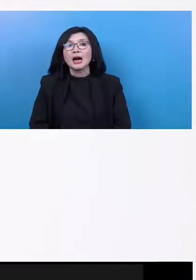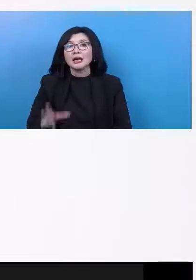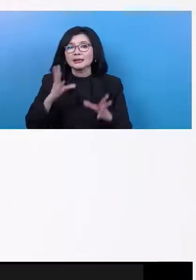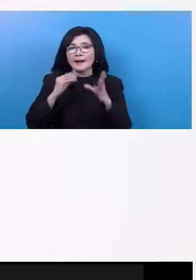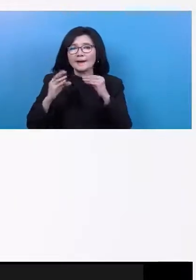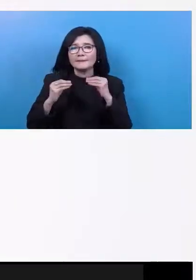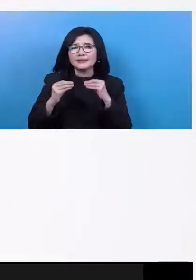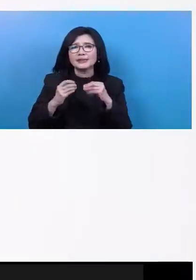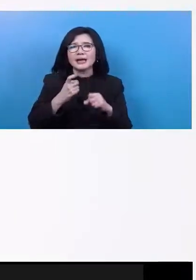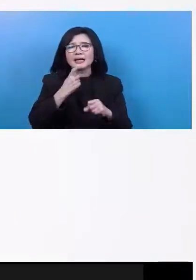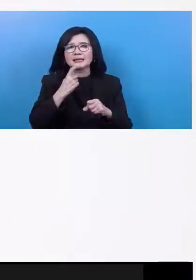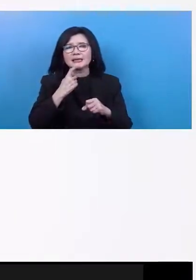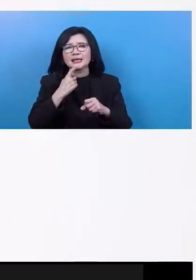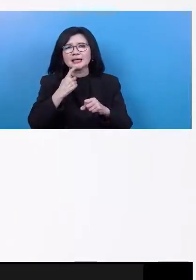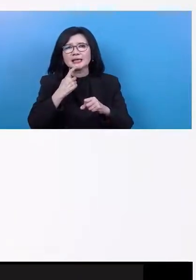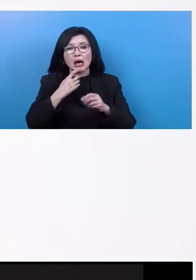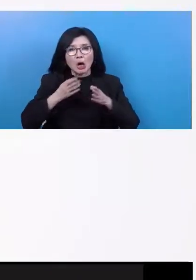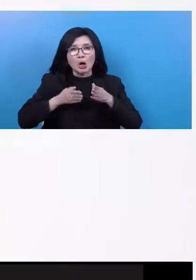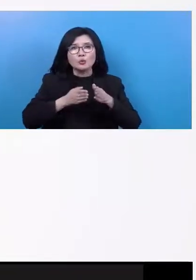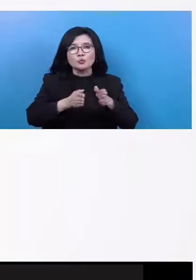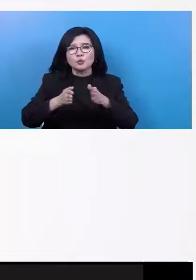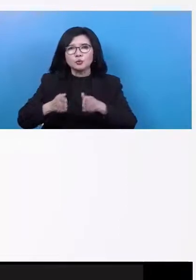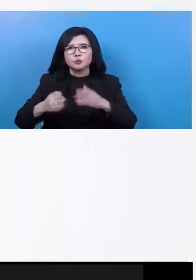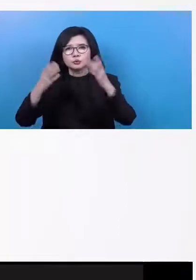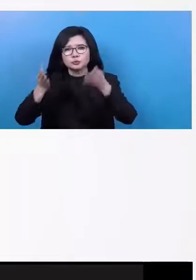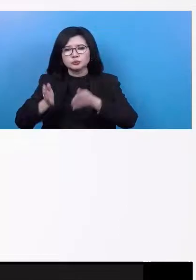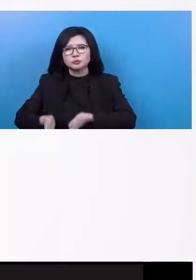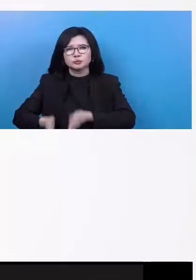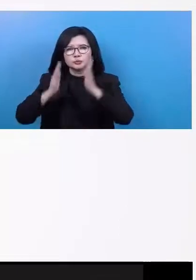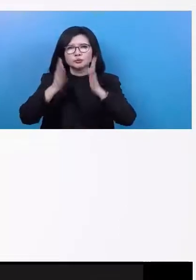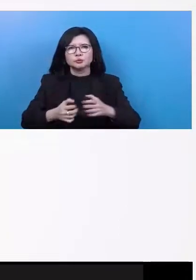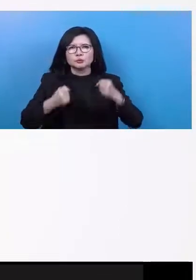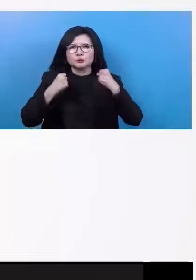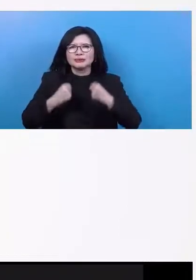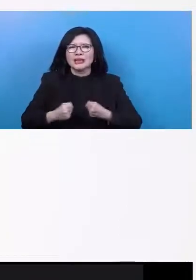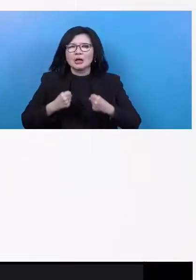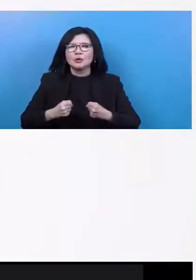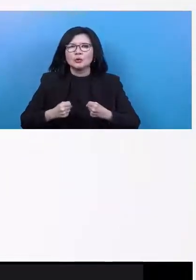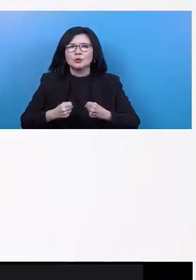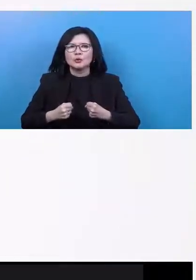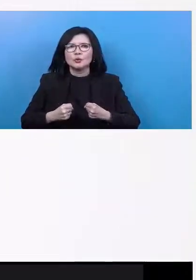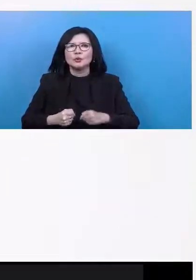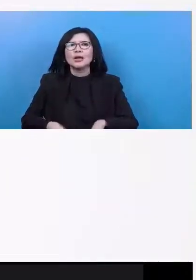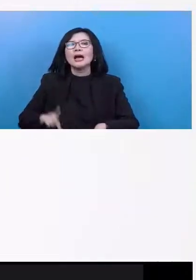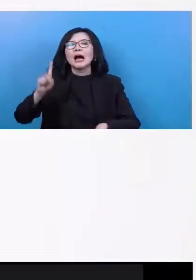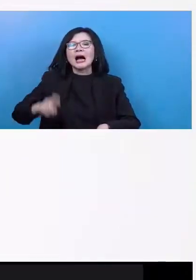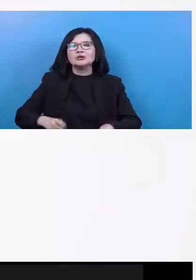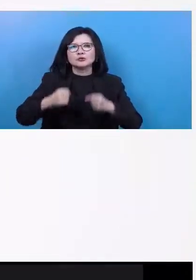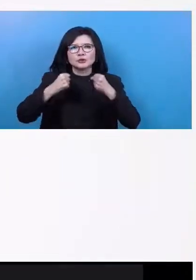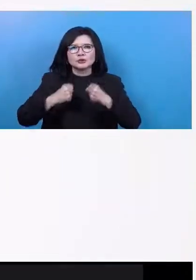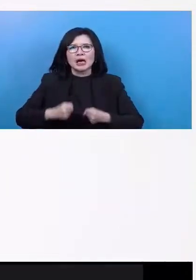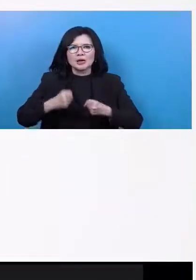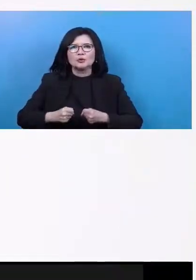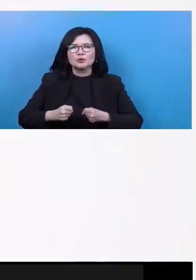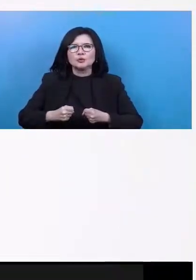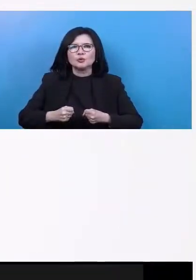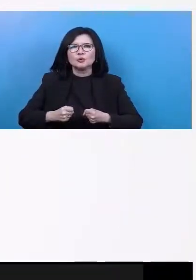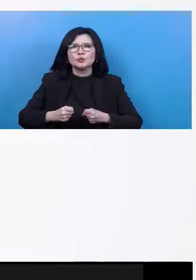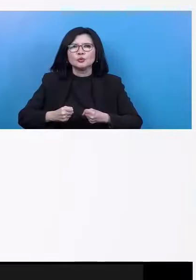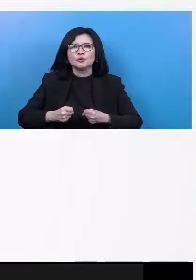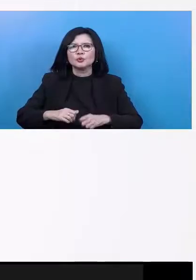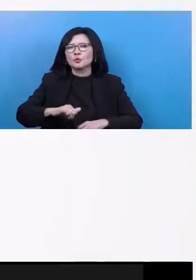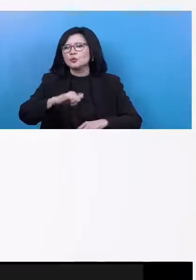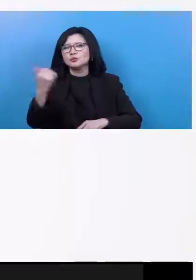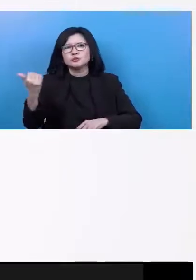infrastructure, then it has to be resilient to multi-hazard scenarios. So multi-hazards means that it should be resilient to